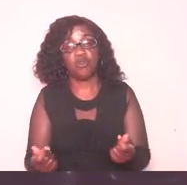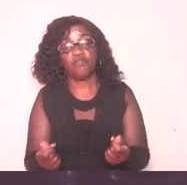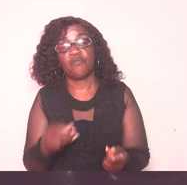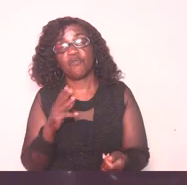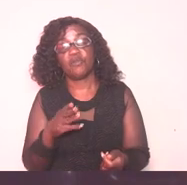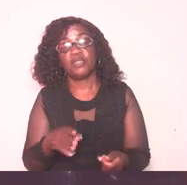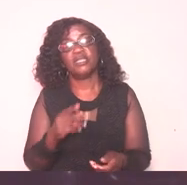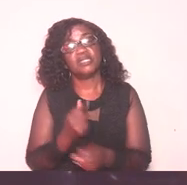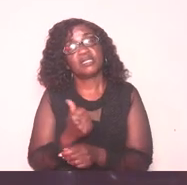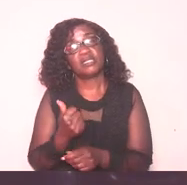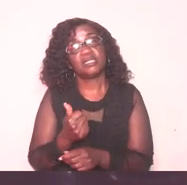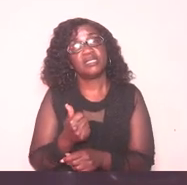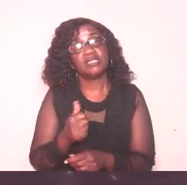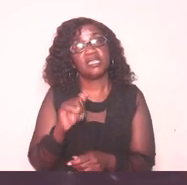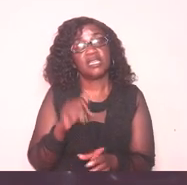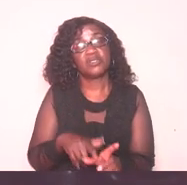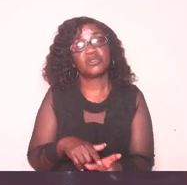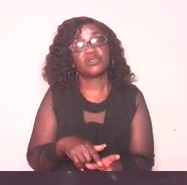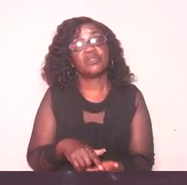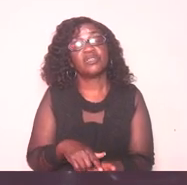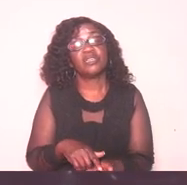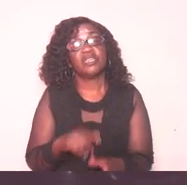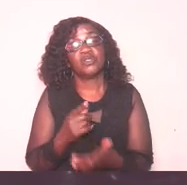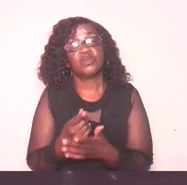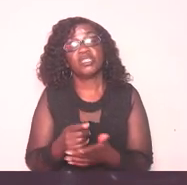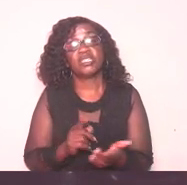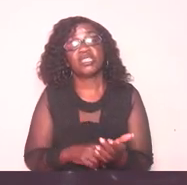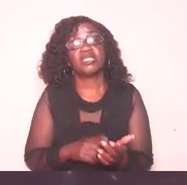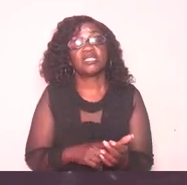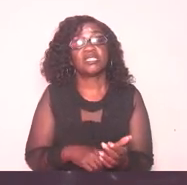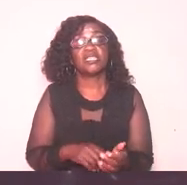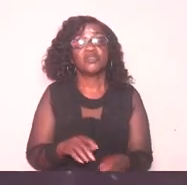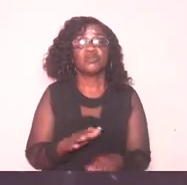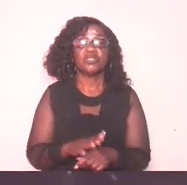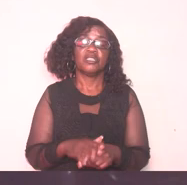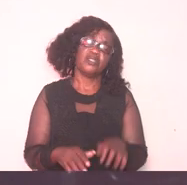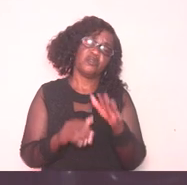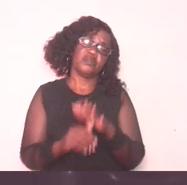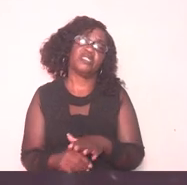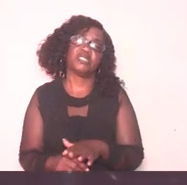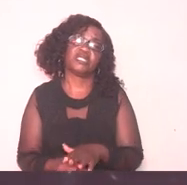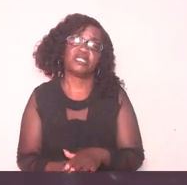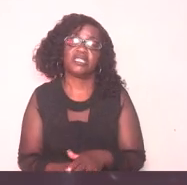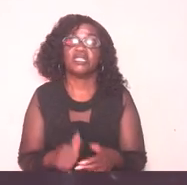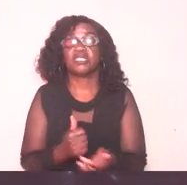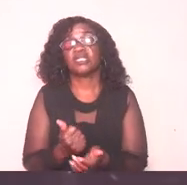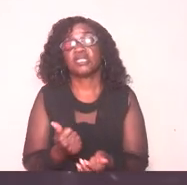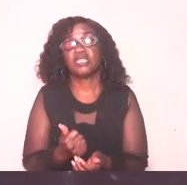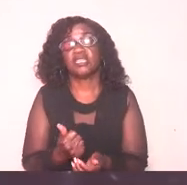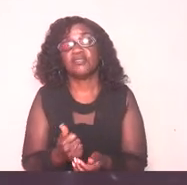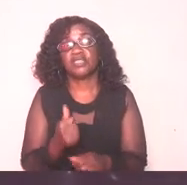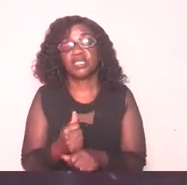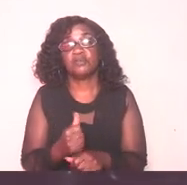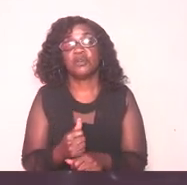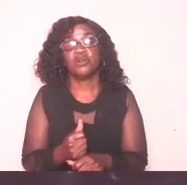is that 16-year-olds are engaging in sexual activity. Now, it will hamper on the efforts that can be taken to empower 16-year-olds to consent